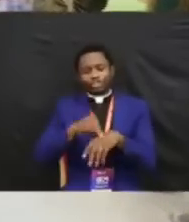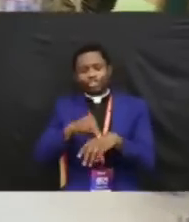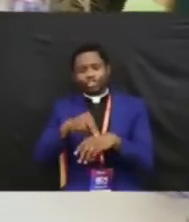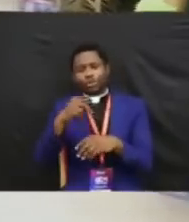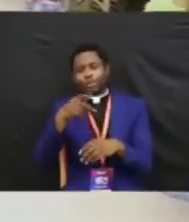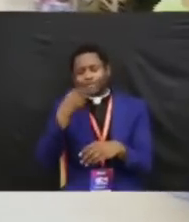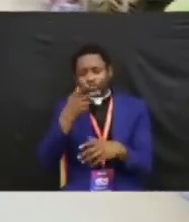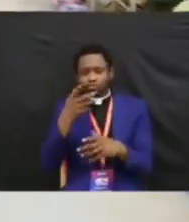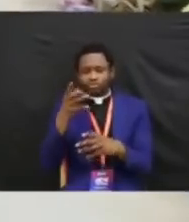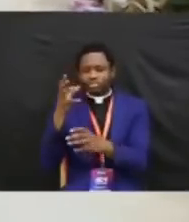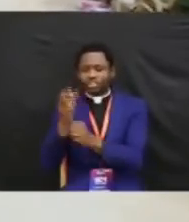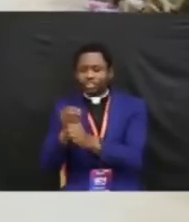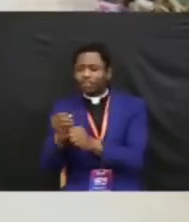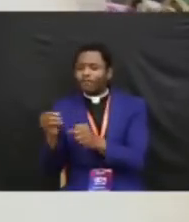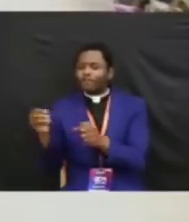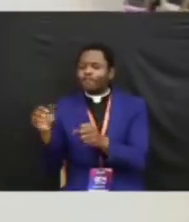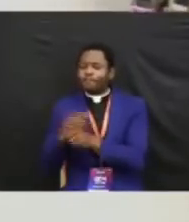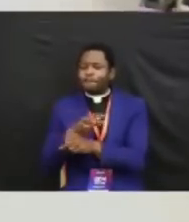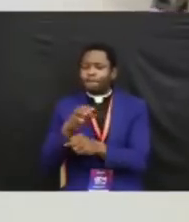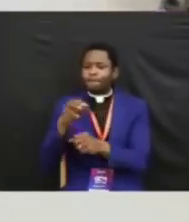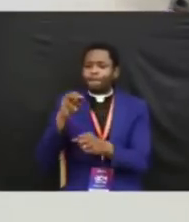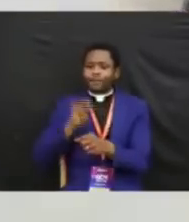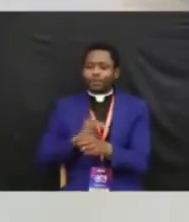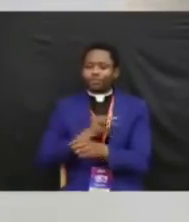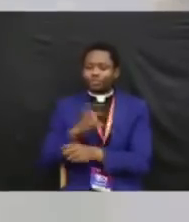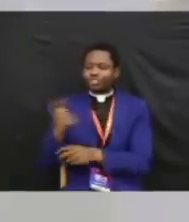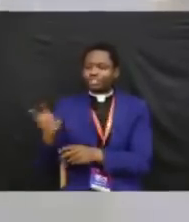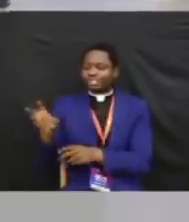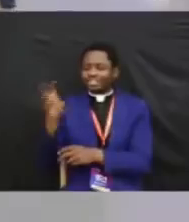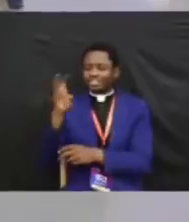recorded an overall membership of 65,122,